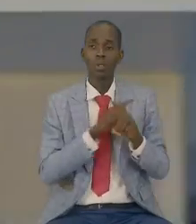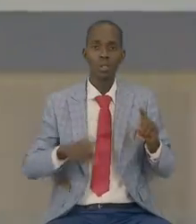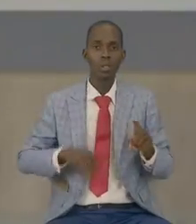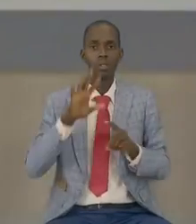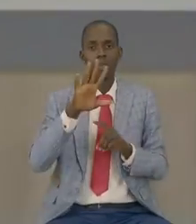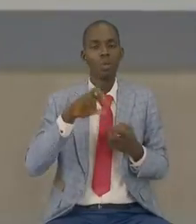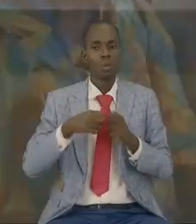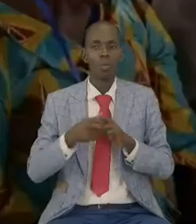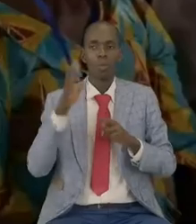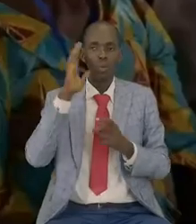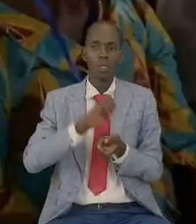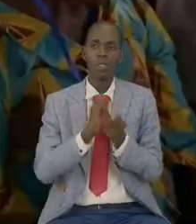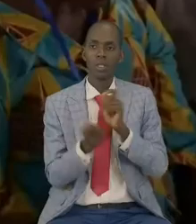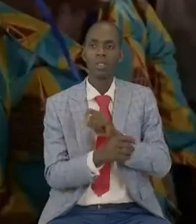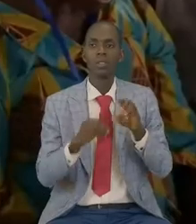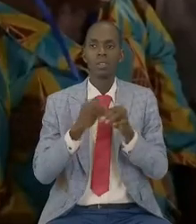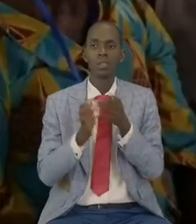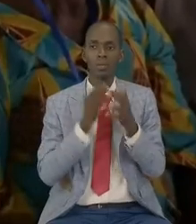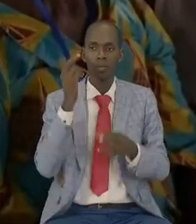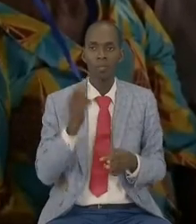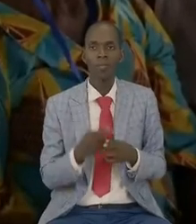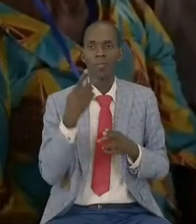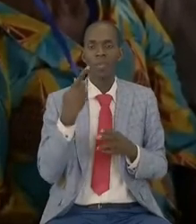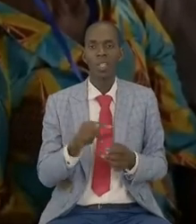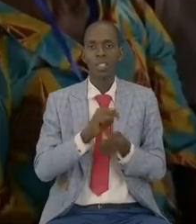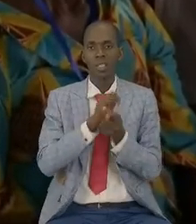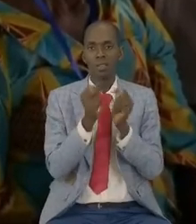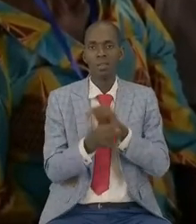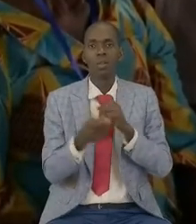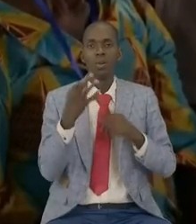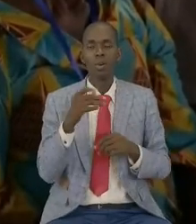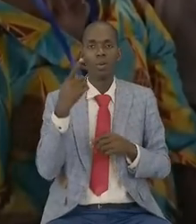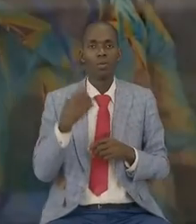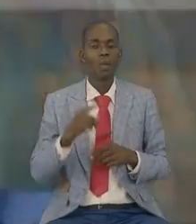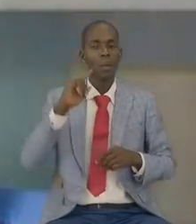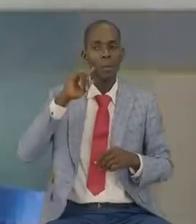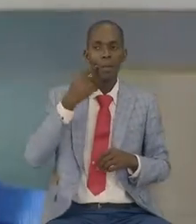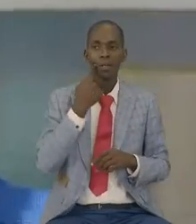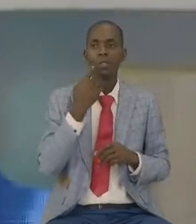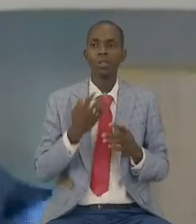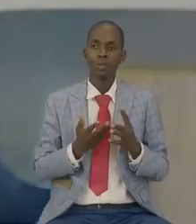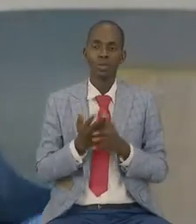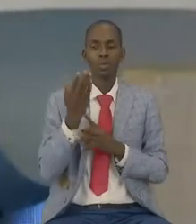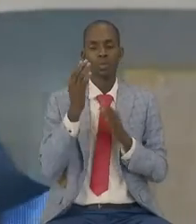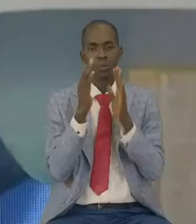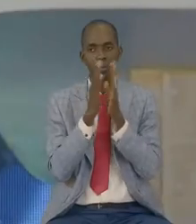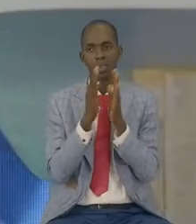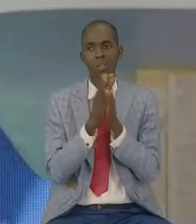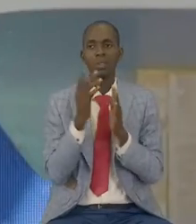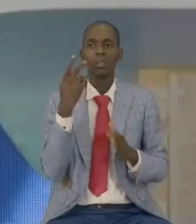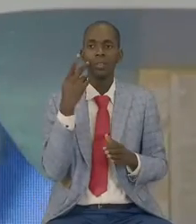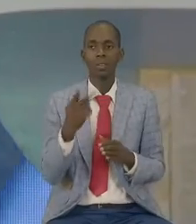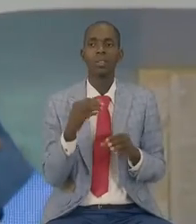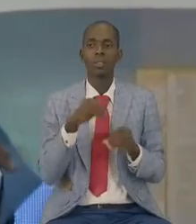will change in Jesus' name. The transformation of the bitter through supplication. Look at verse 13